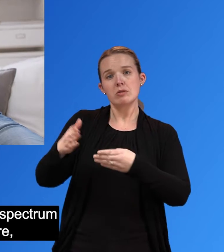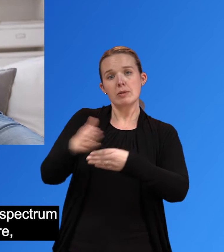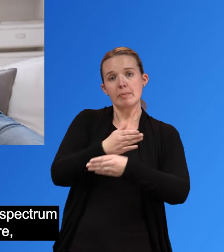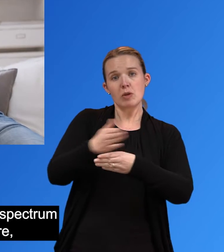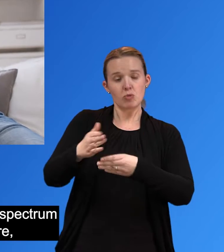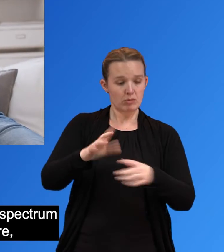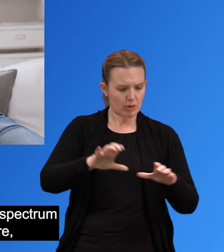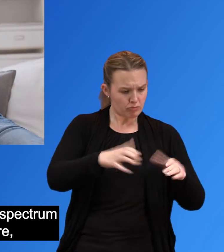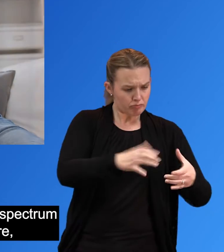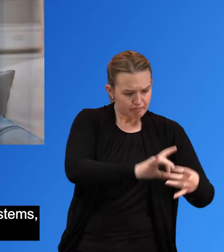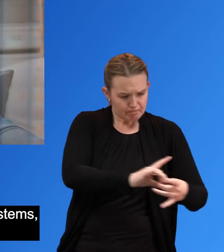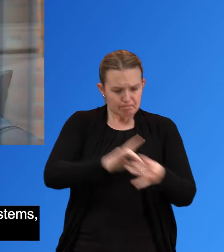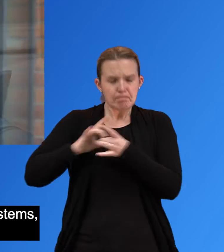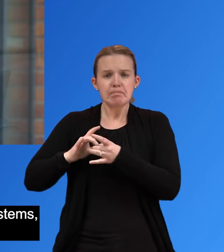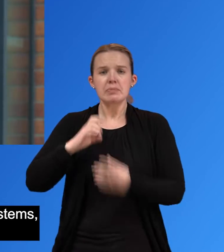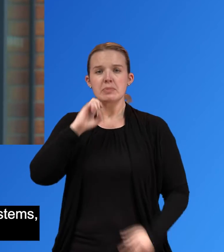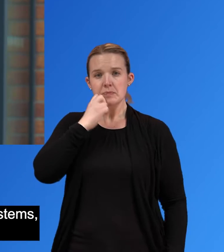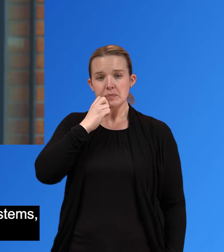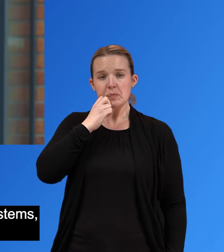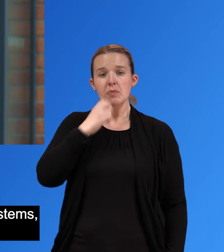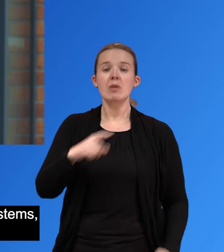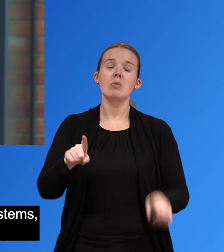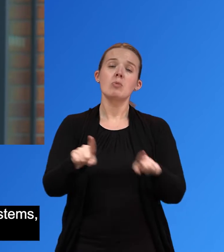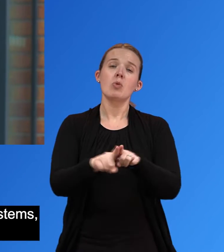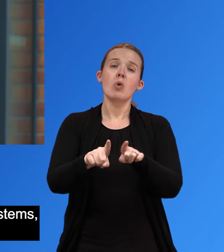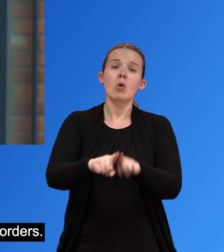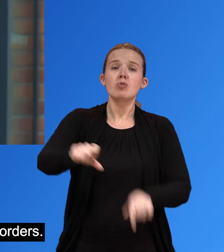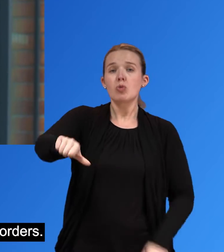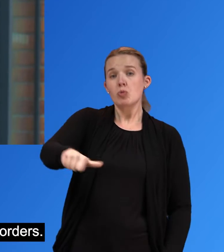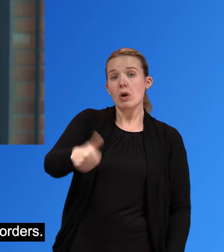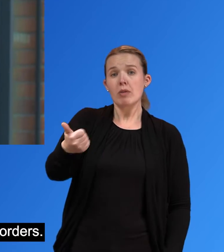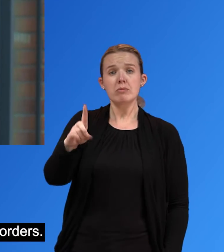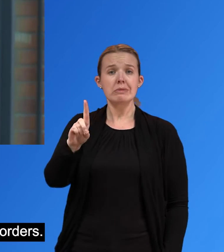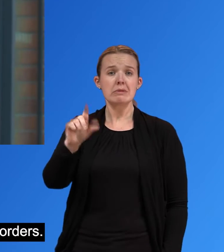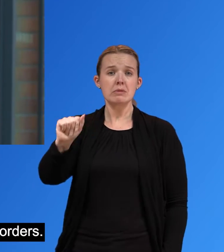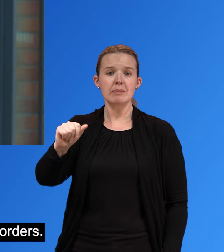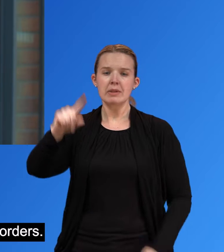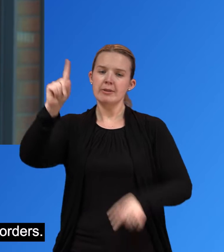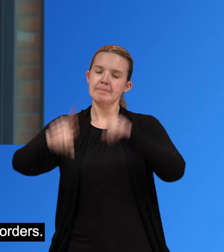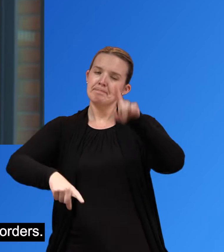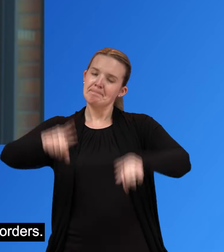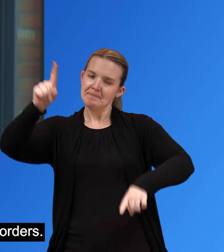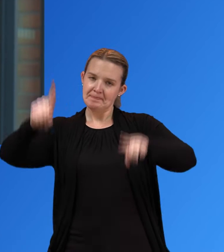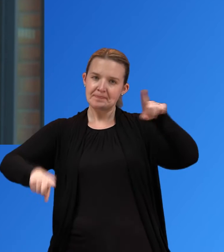more, as well as sensory systems, metabolic, and developmental disorders.